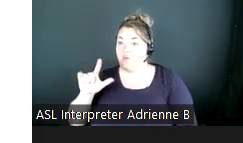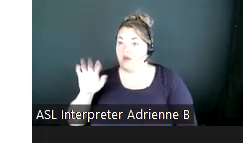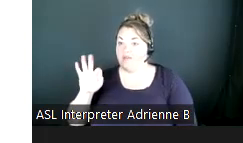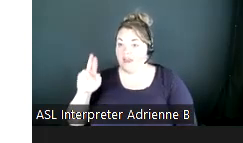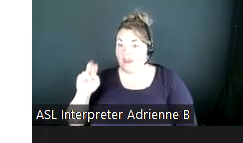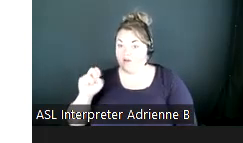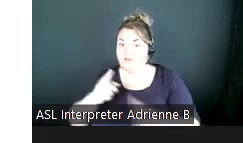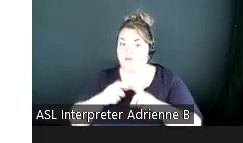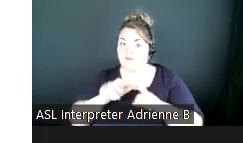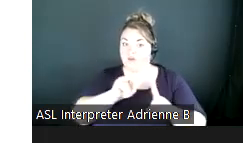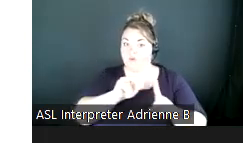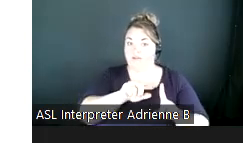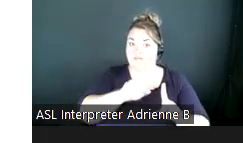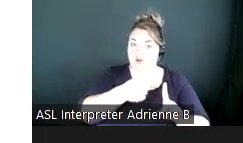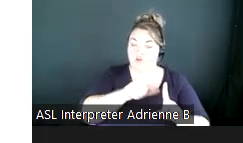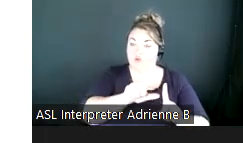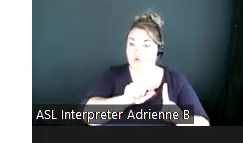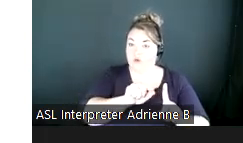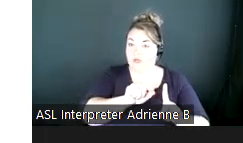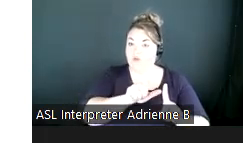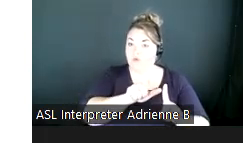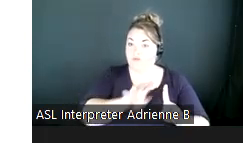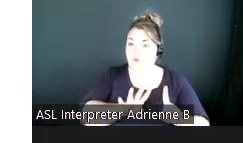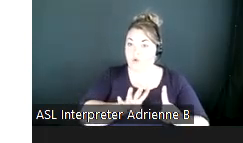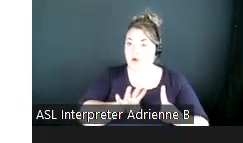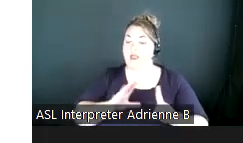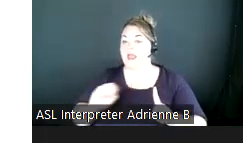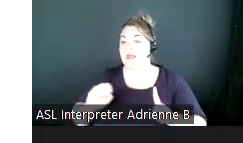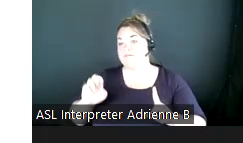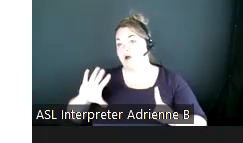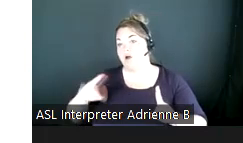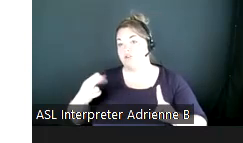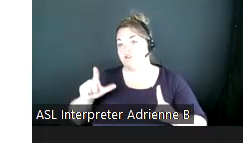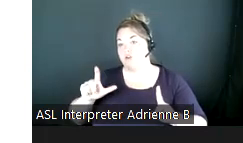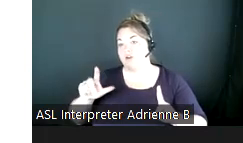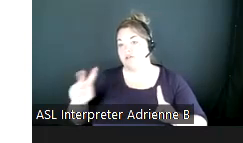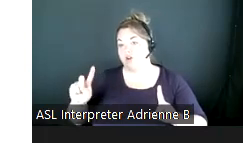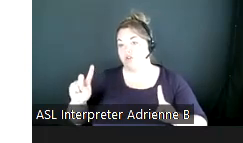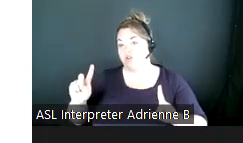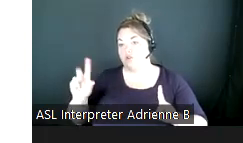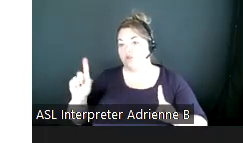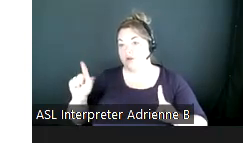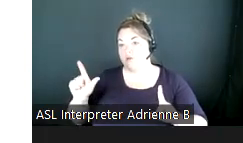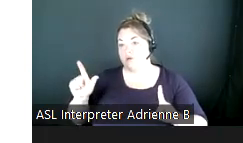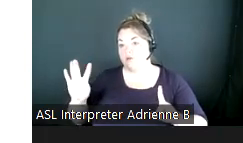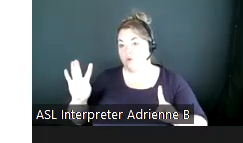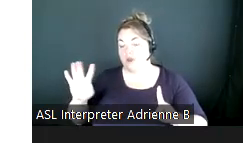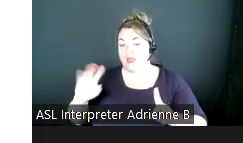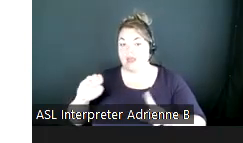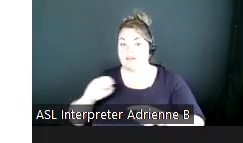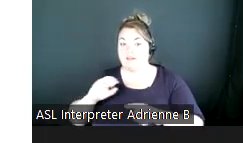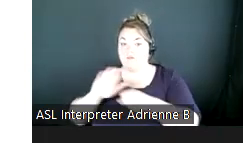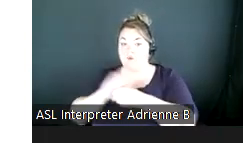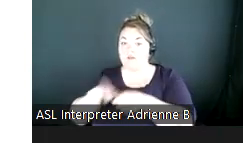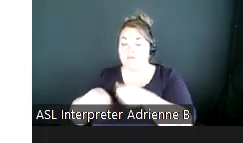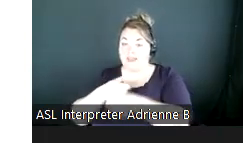rules are effective, and March 31st of 2024. And full compliance of all rules would be